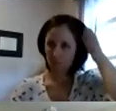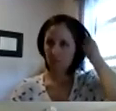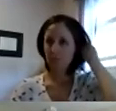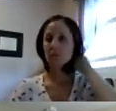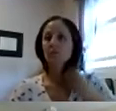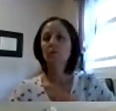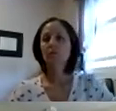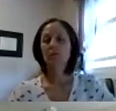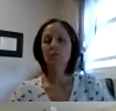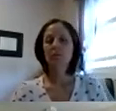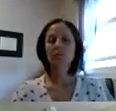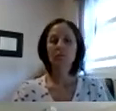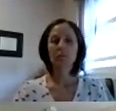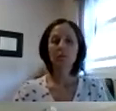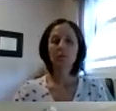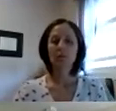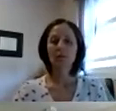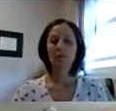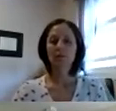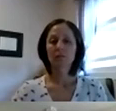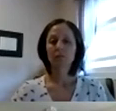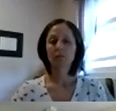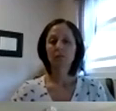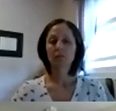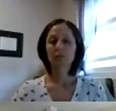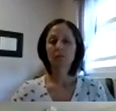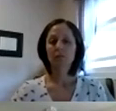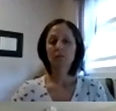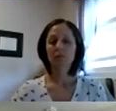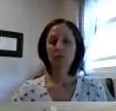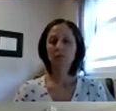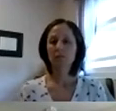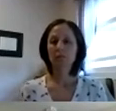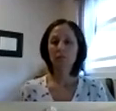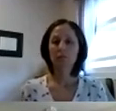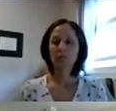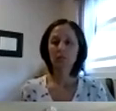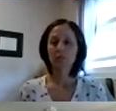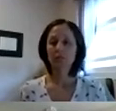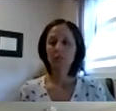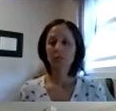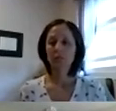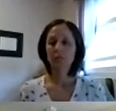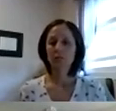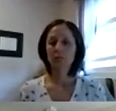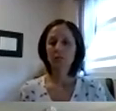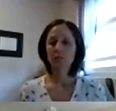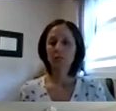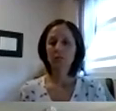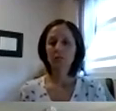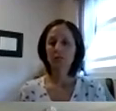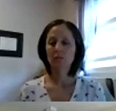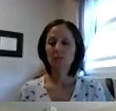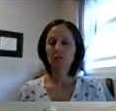be based on the eligible operating expenses from the organizations as they were submitted at the time of